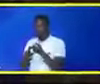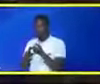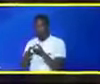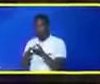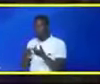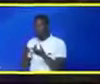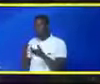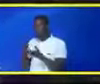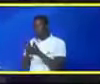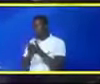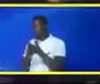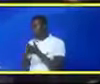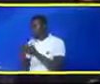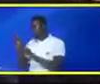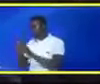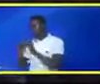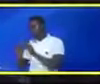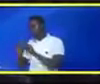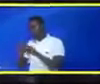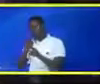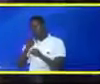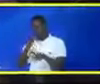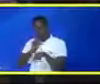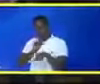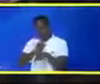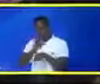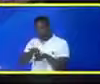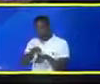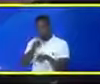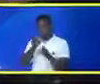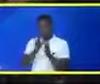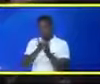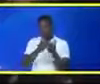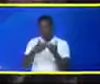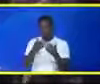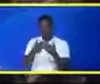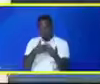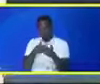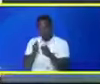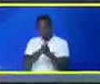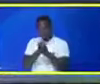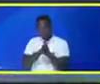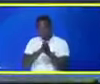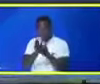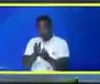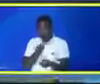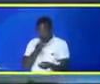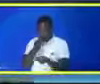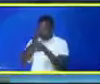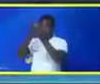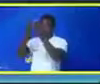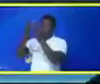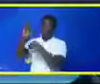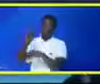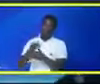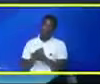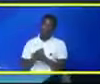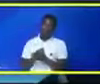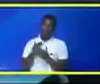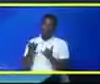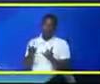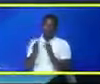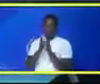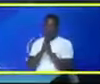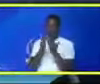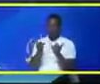naysayers. But the assignment is that you make your request known unto God. I'm about to